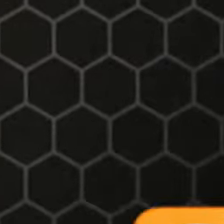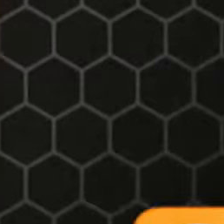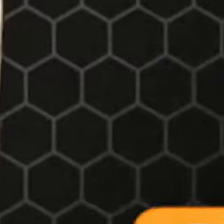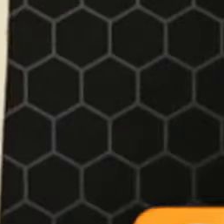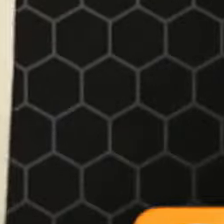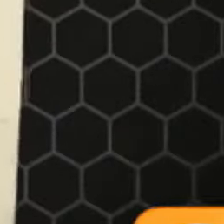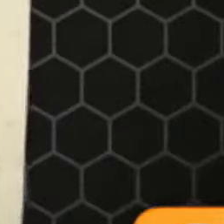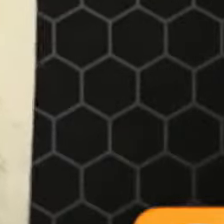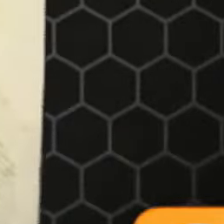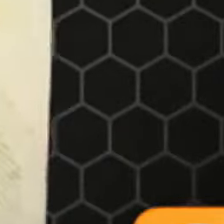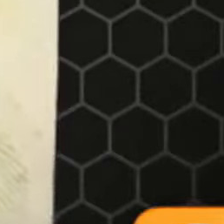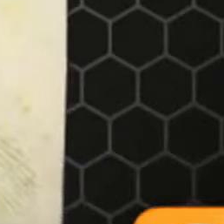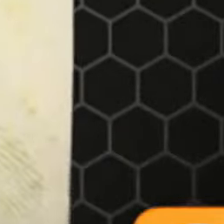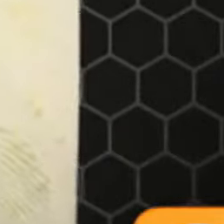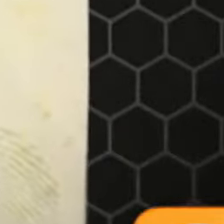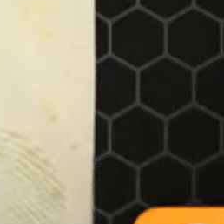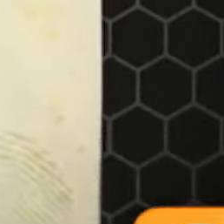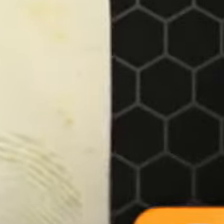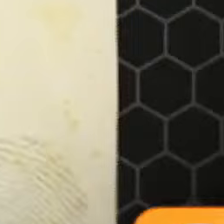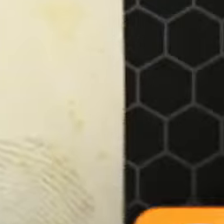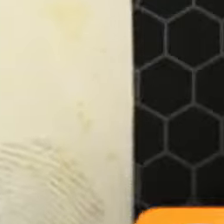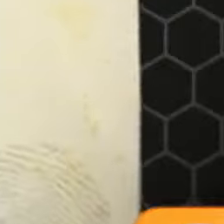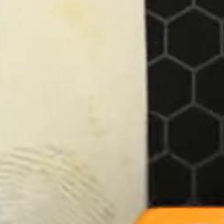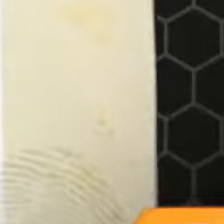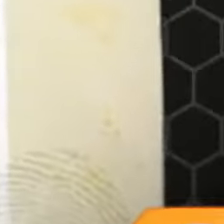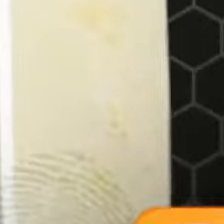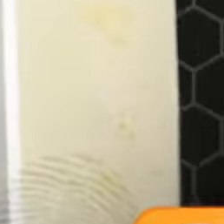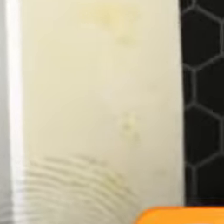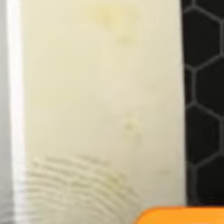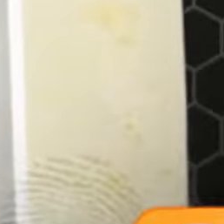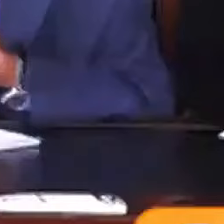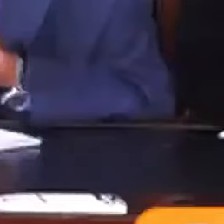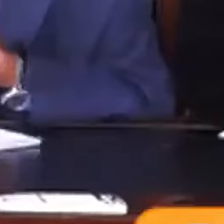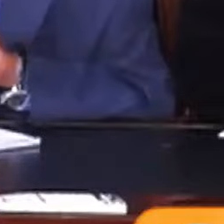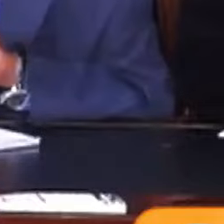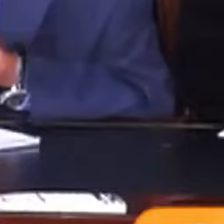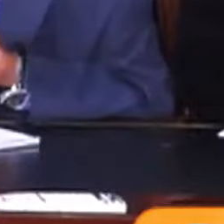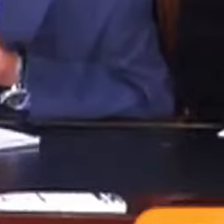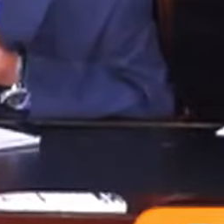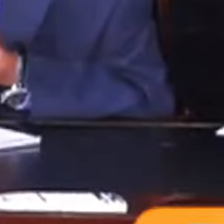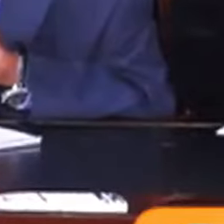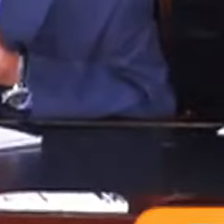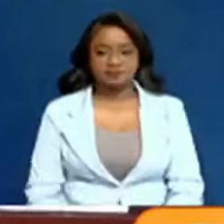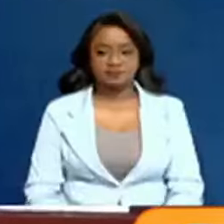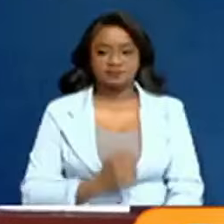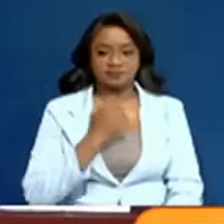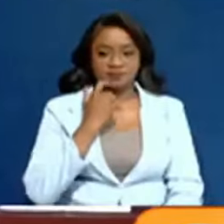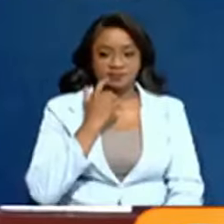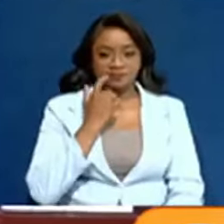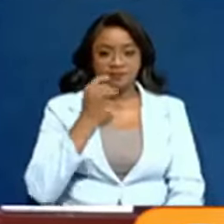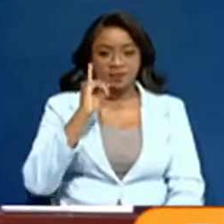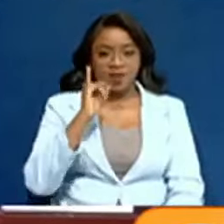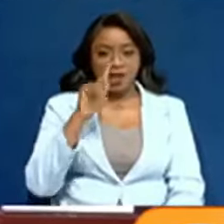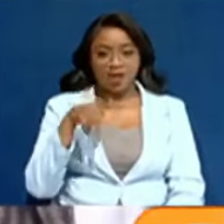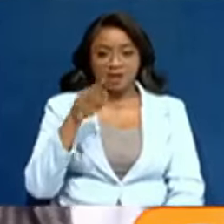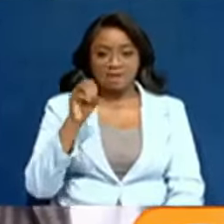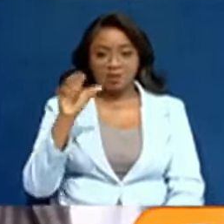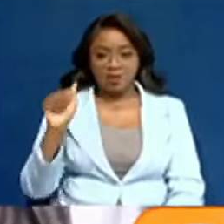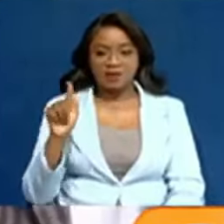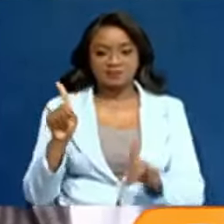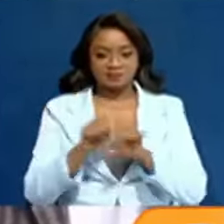son and when that person will be held accountable. The Independent Policing Oversight Authority, when asked this very